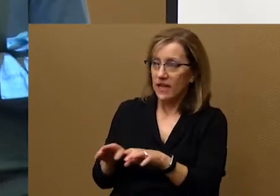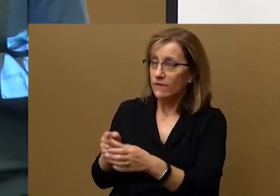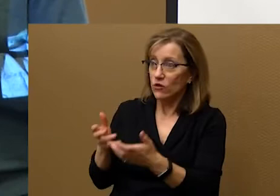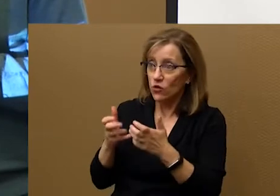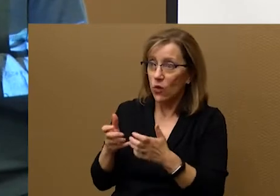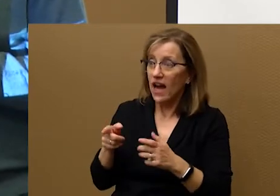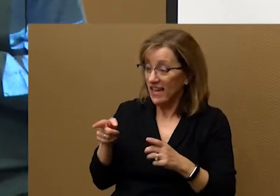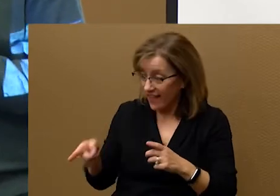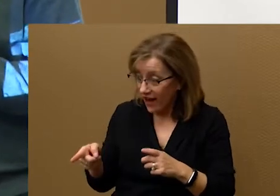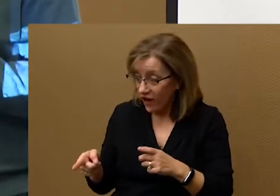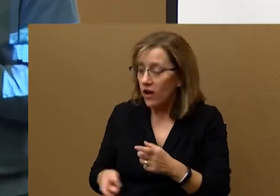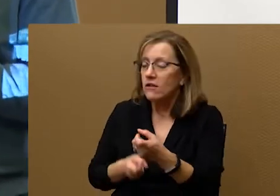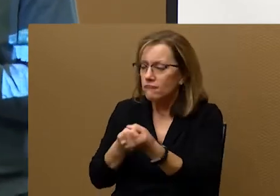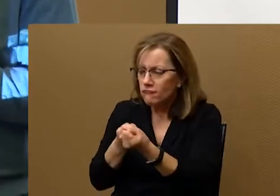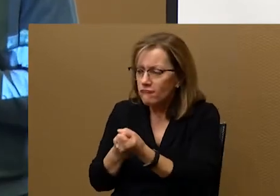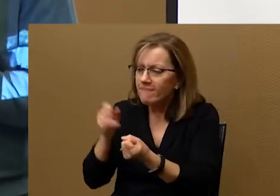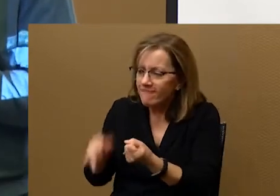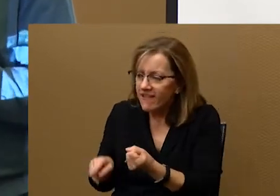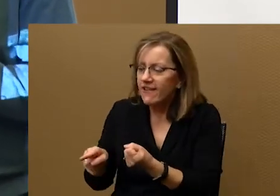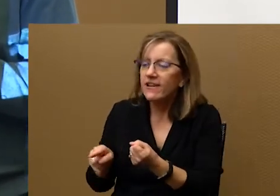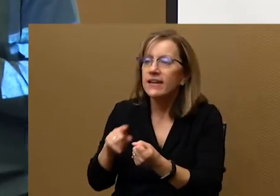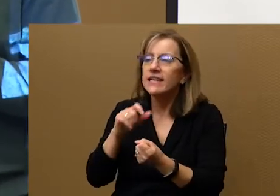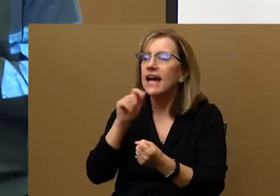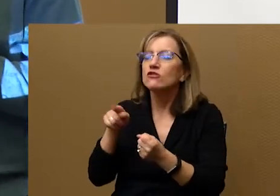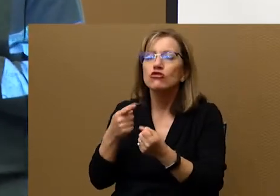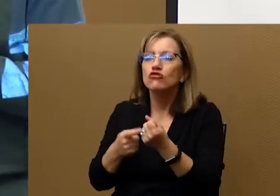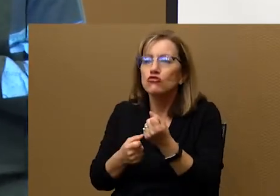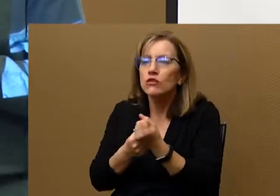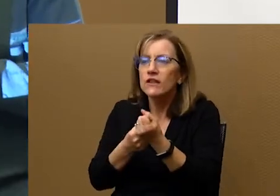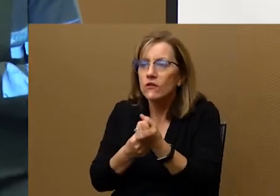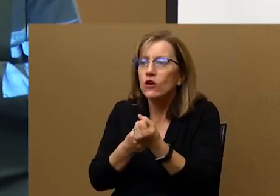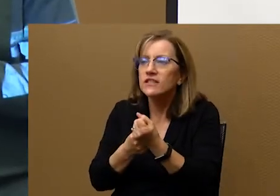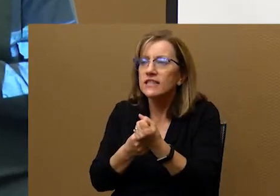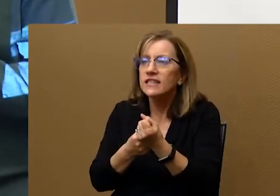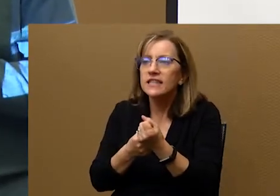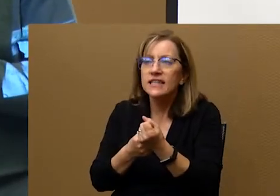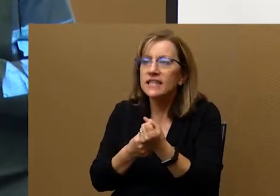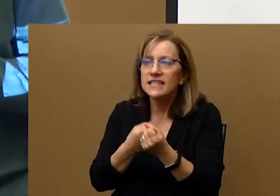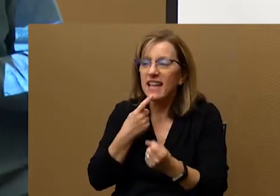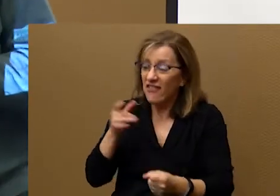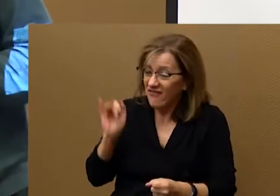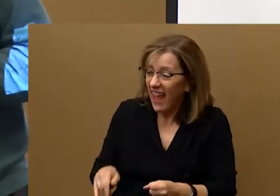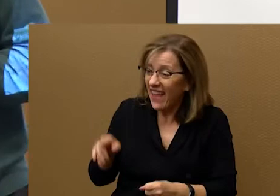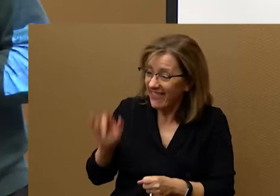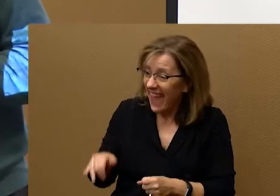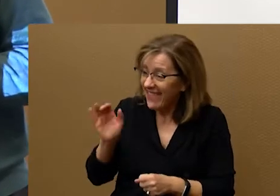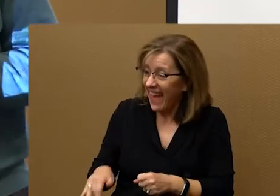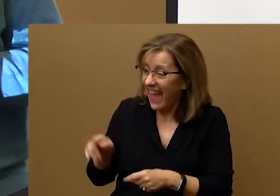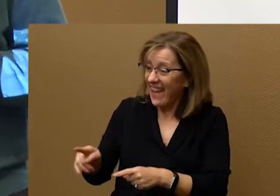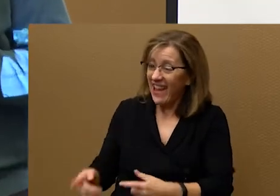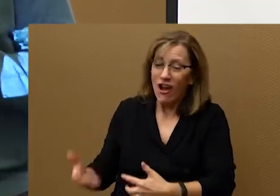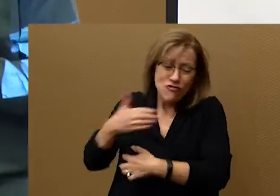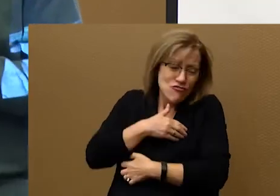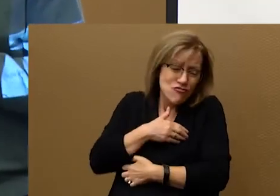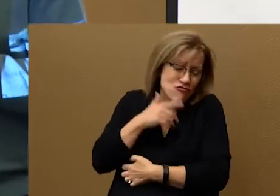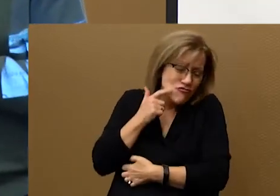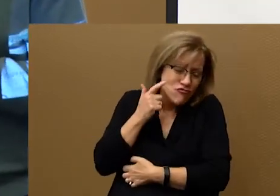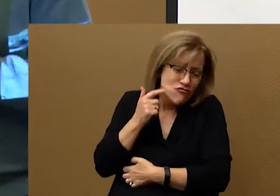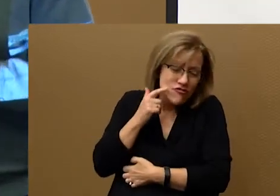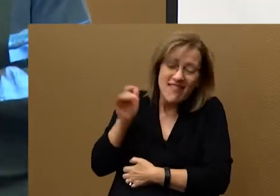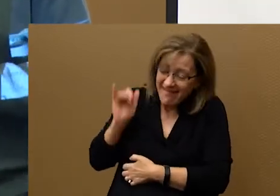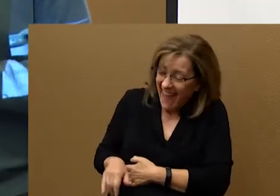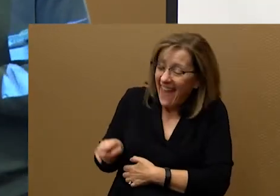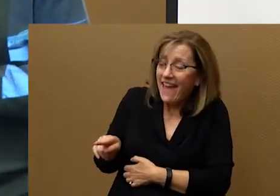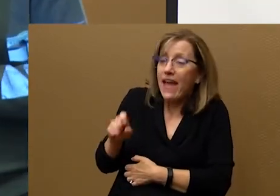you reinforce it. But here, not just reinforce it, he says, that what you just did. And then he gives it a